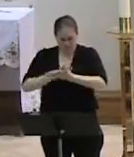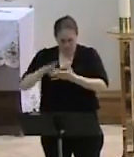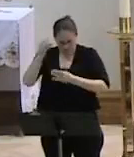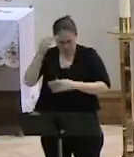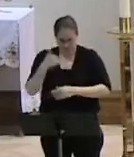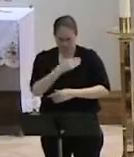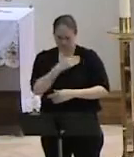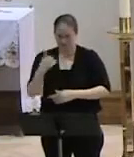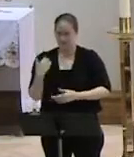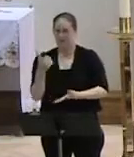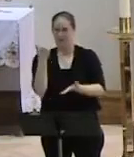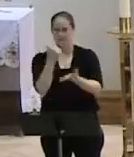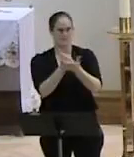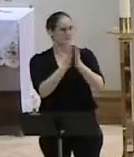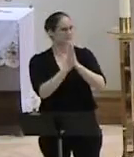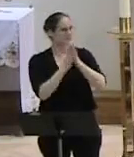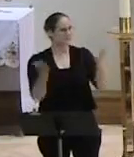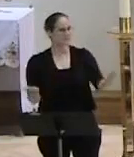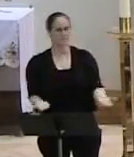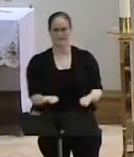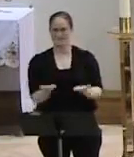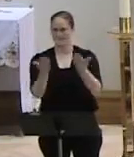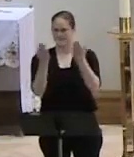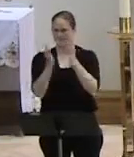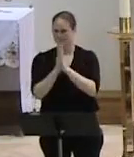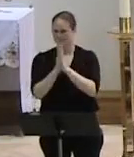Spirit. Amen. Let's stand together.